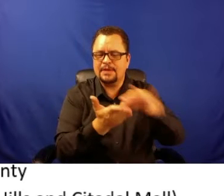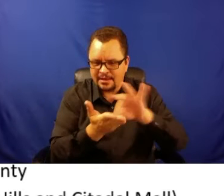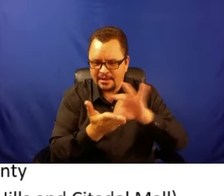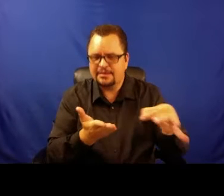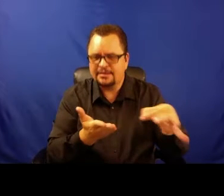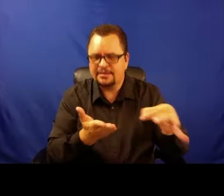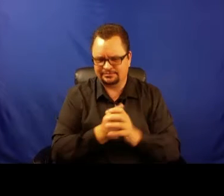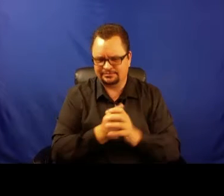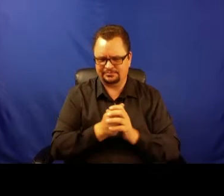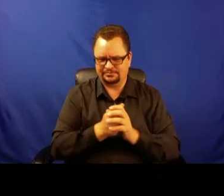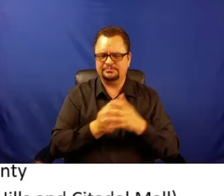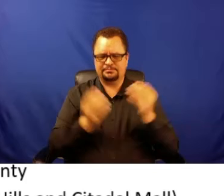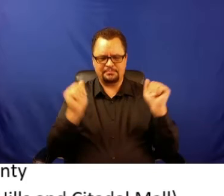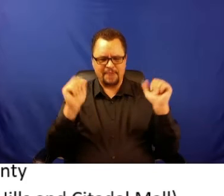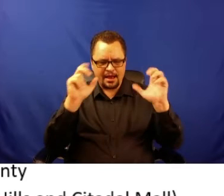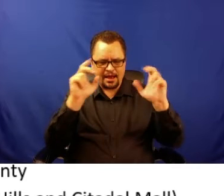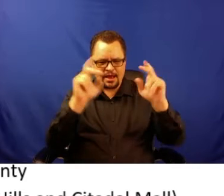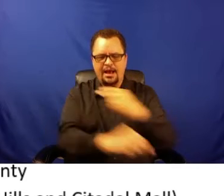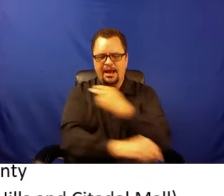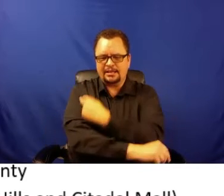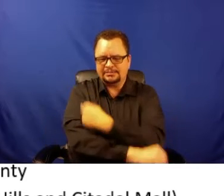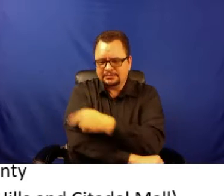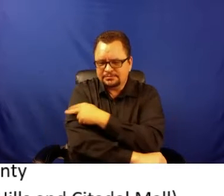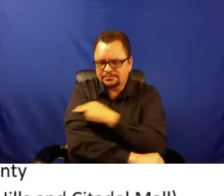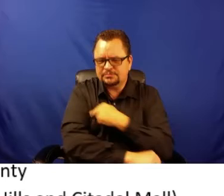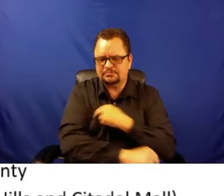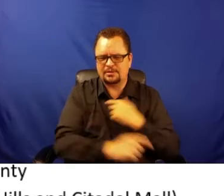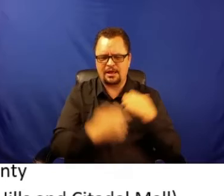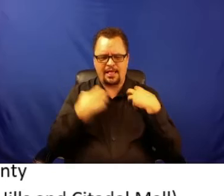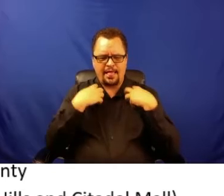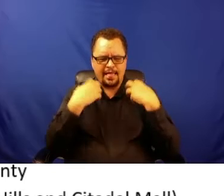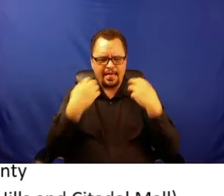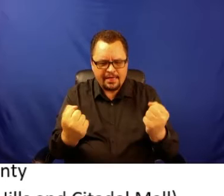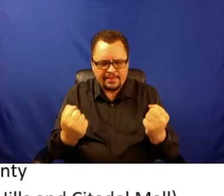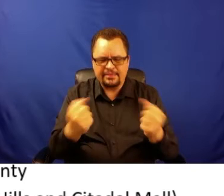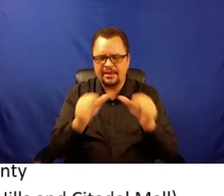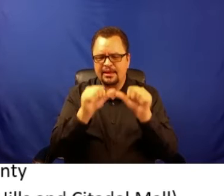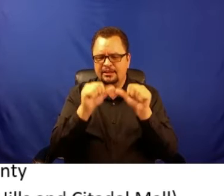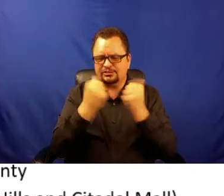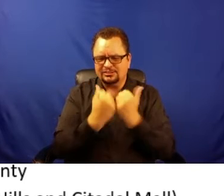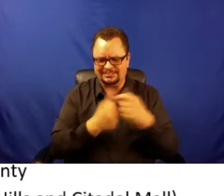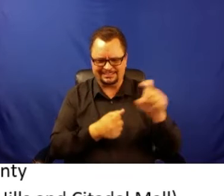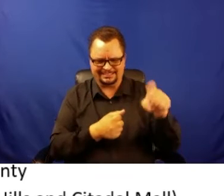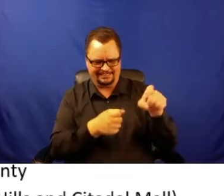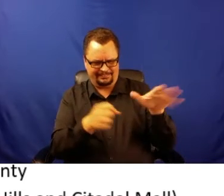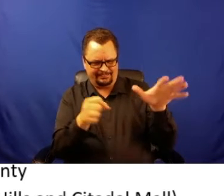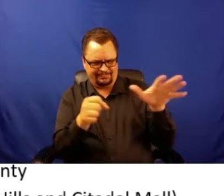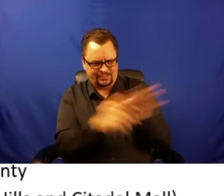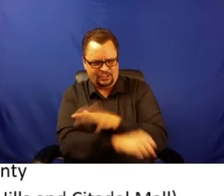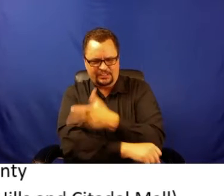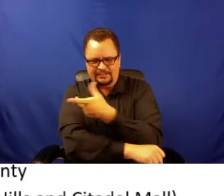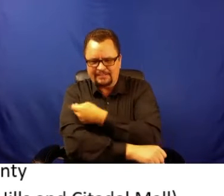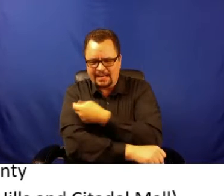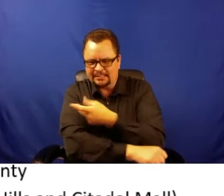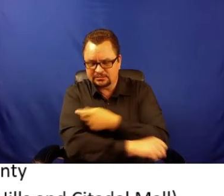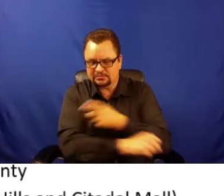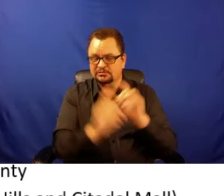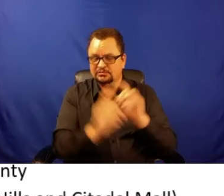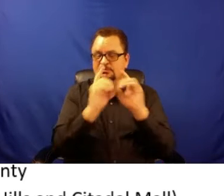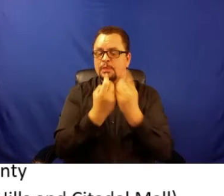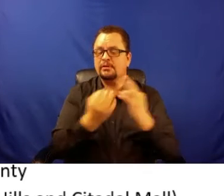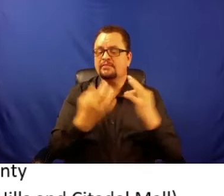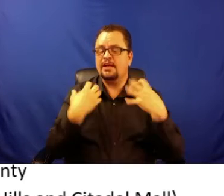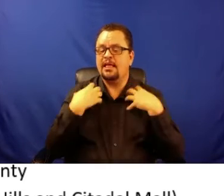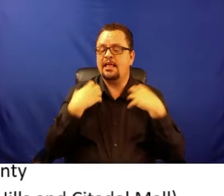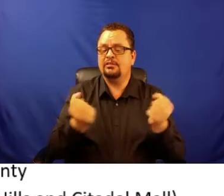will also have to be fully vaccinated. The Department of Human Services will require vaccinations for Head Start programs, as well as schools run by